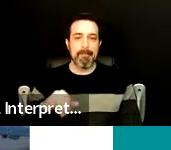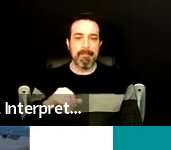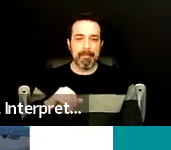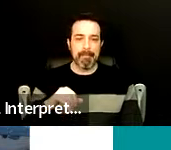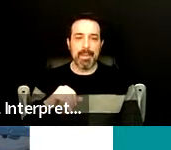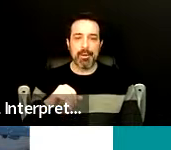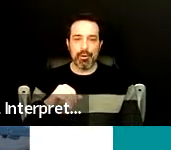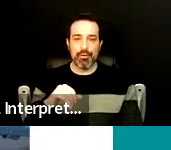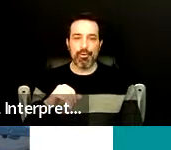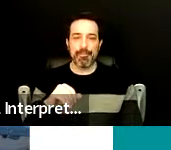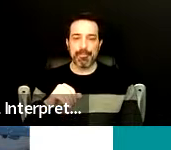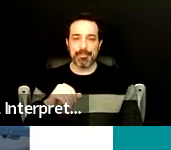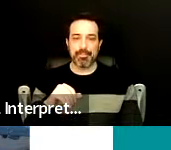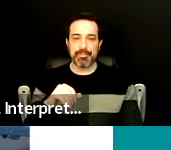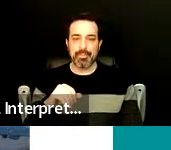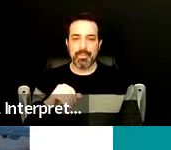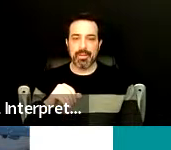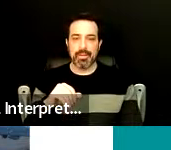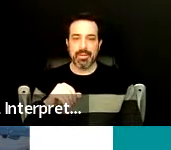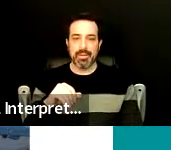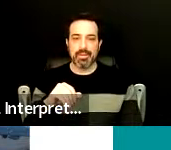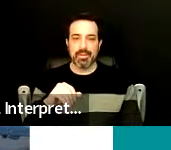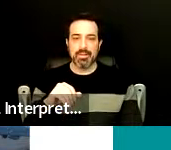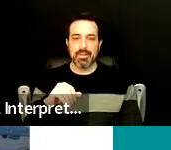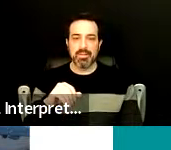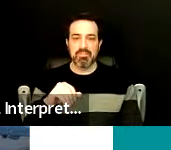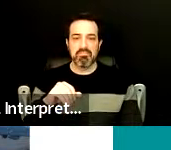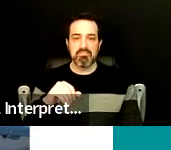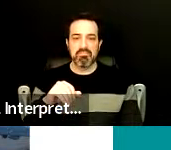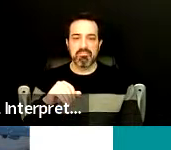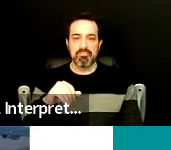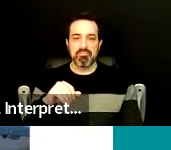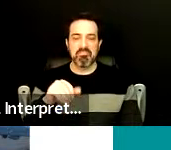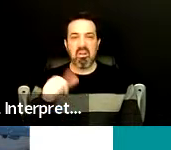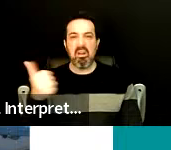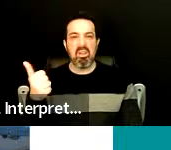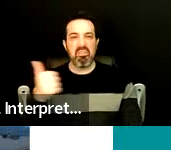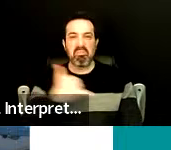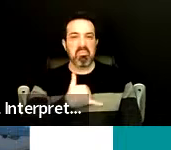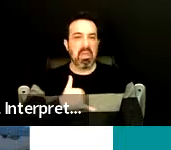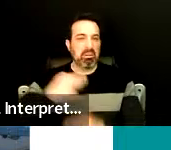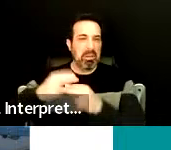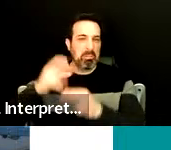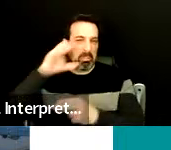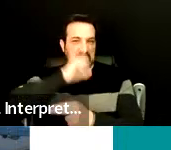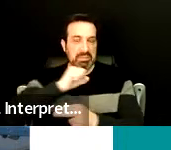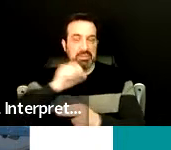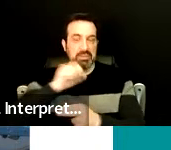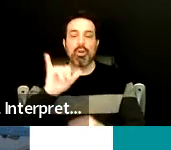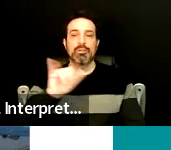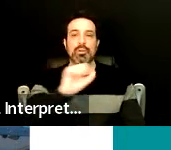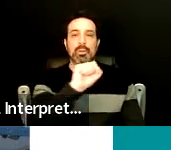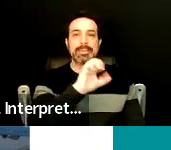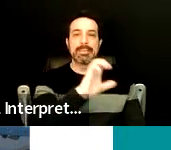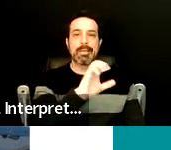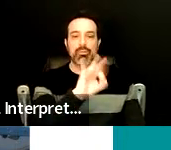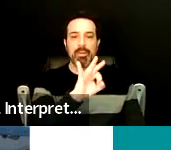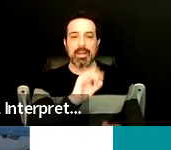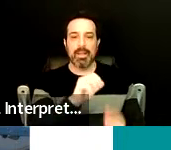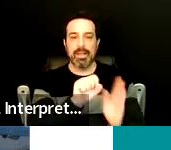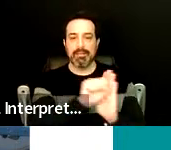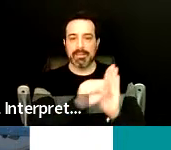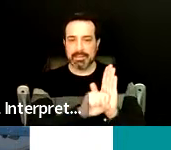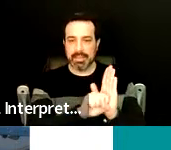well as the Secretary of Washington State DOT made some great comments for